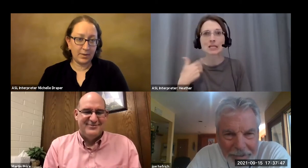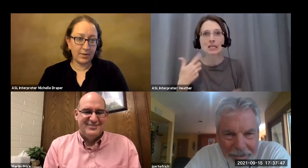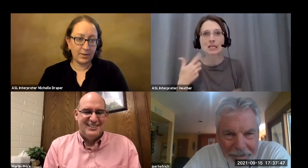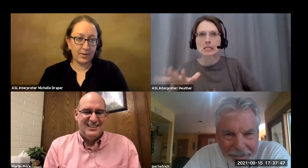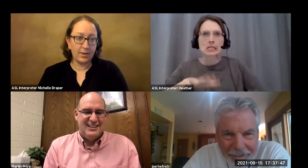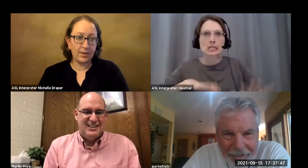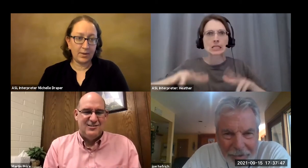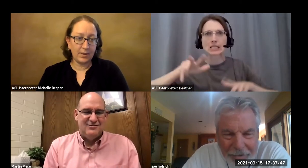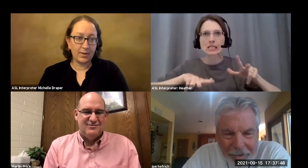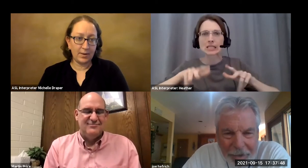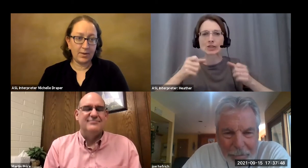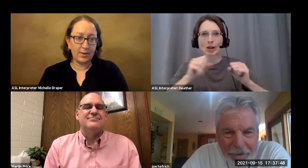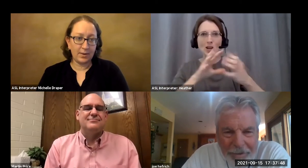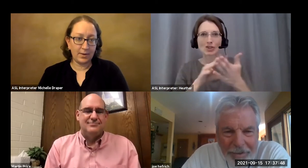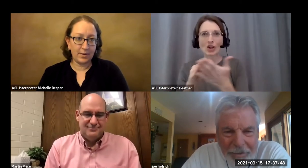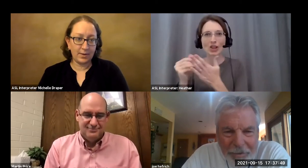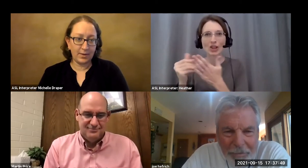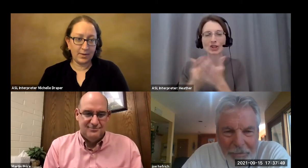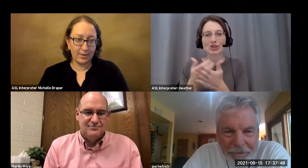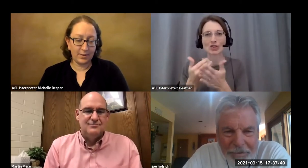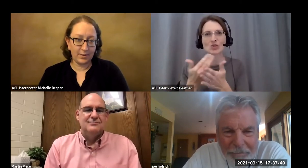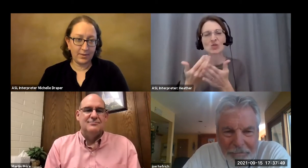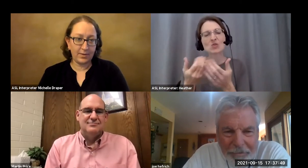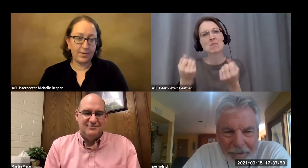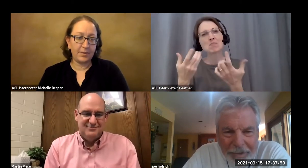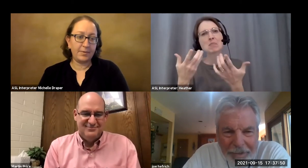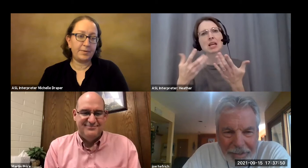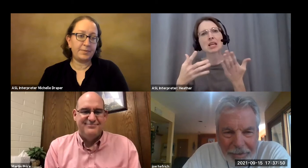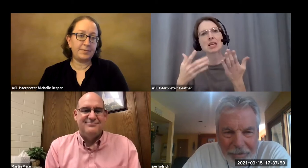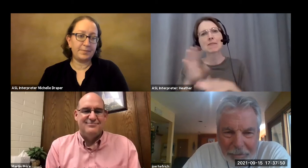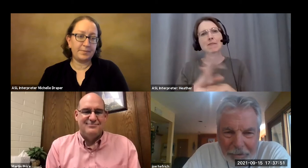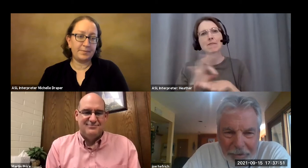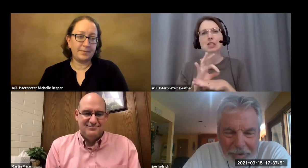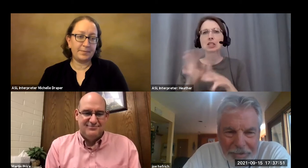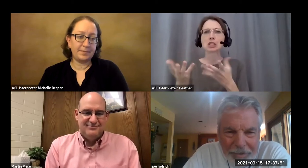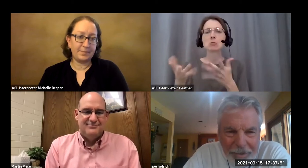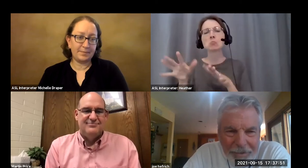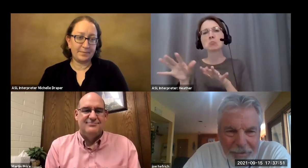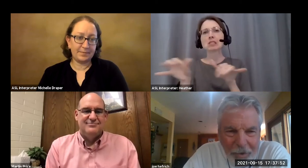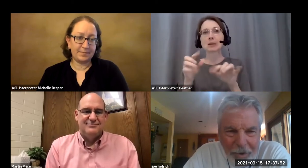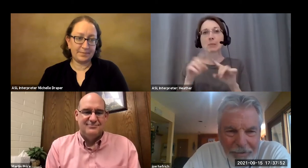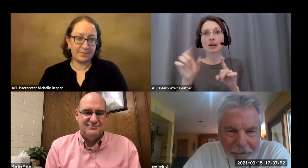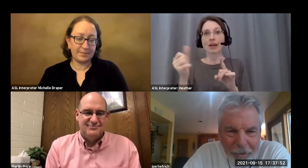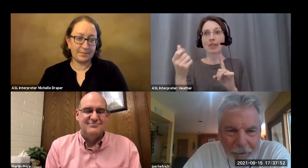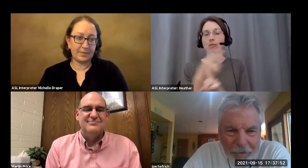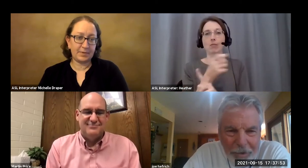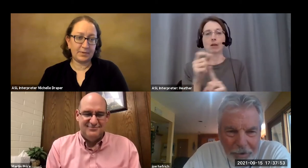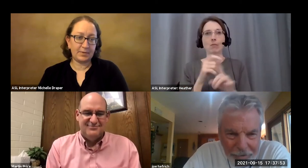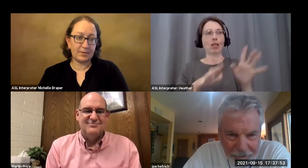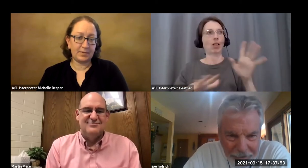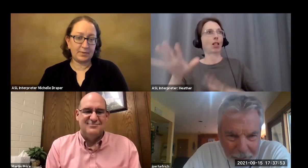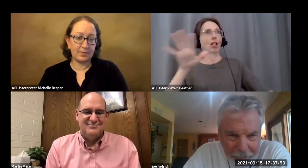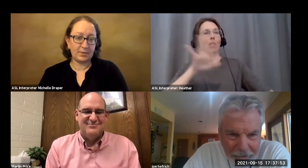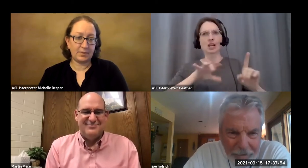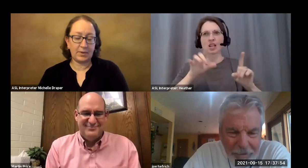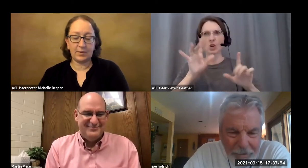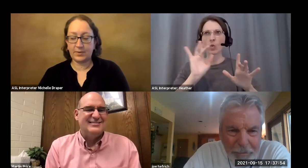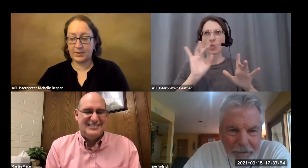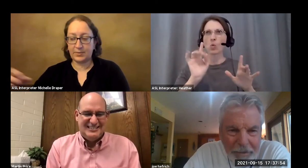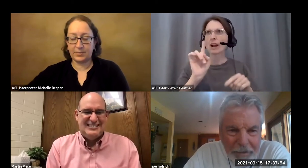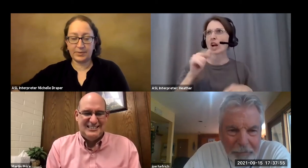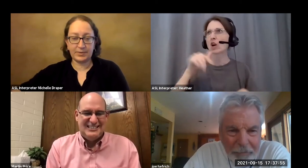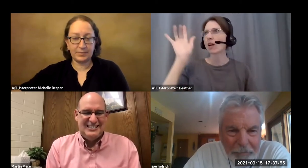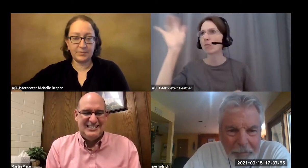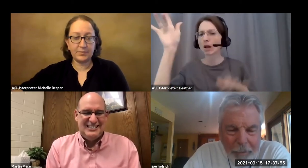adjustment. There's a lot of parallels, but there's some other crazy things going on that throw us a curve a little bit, so